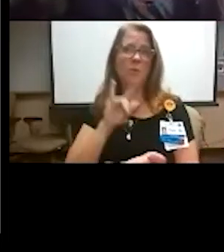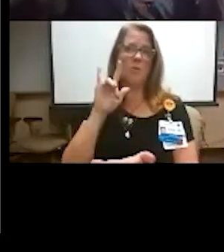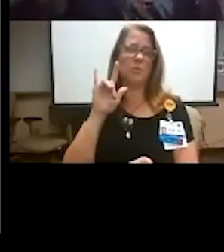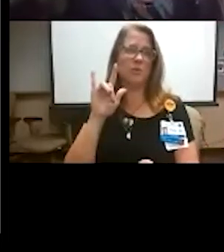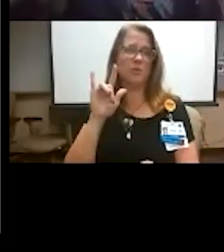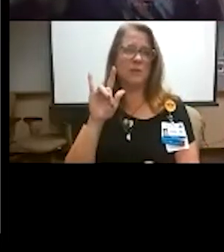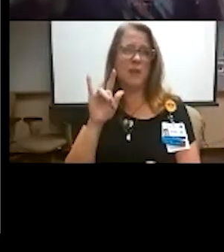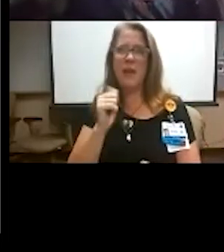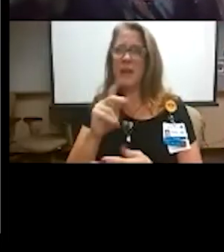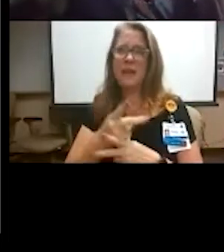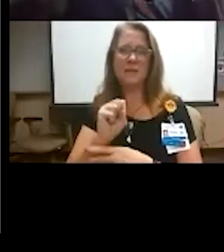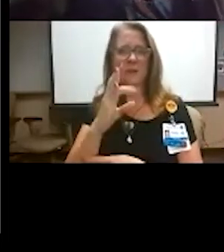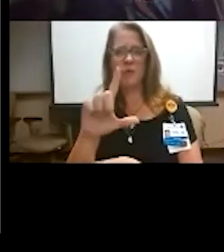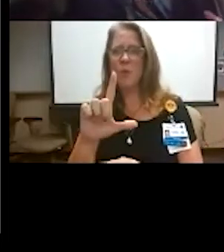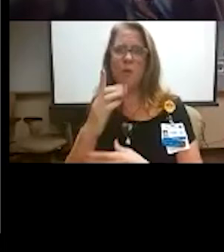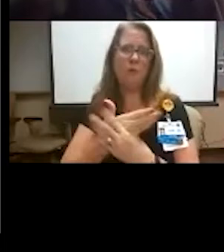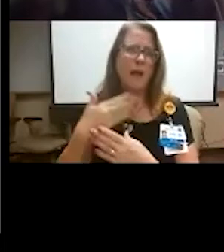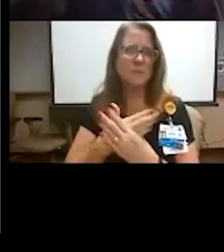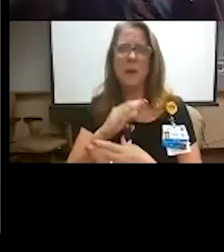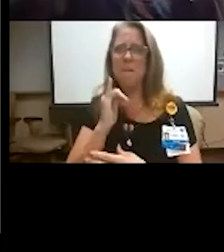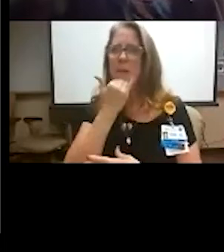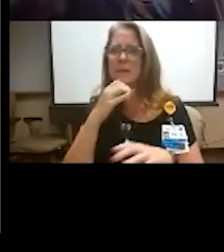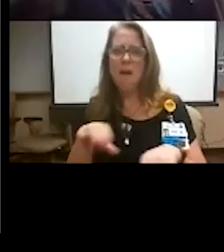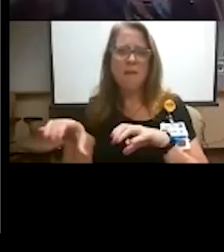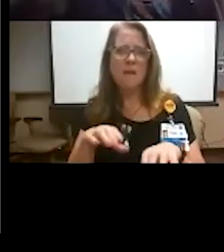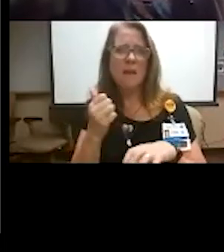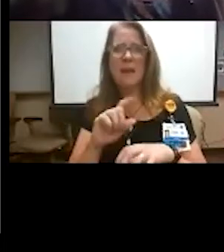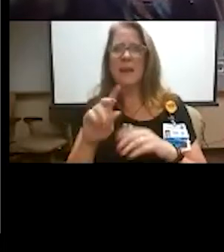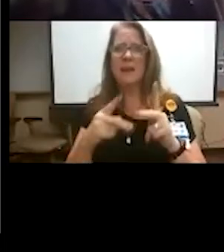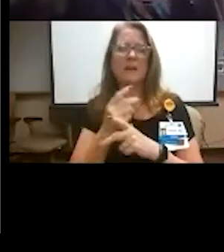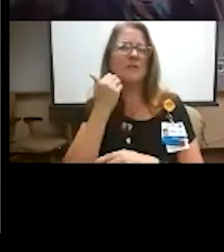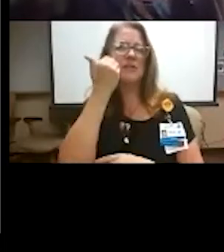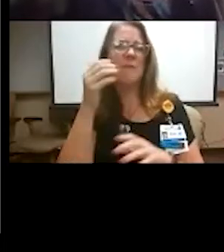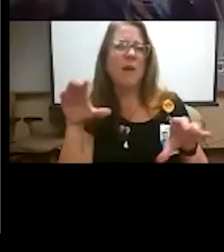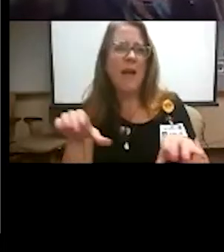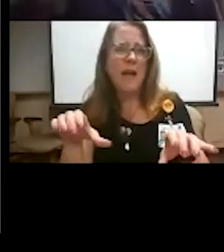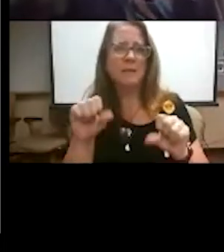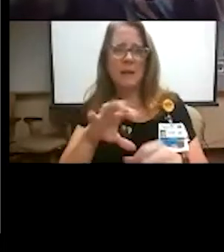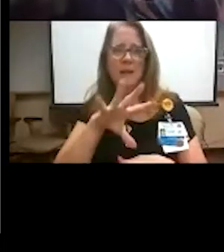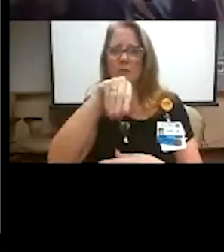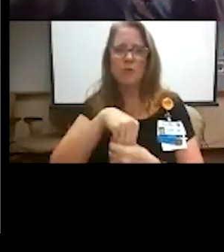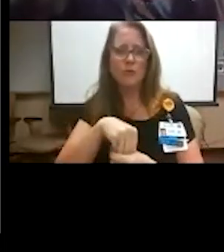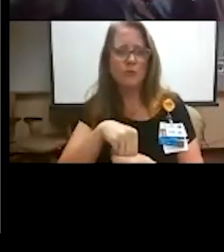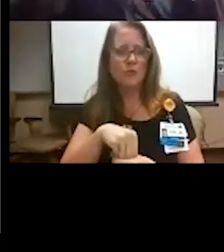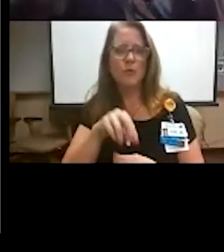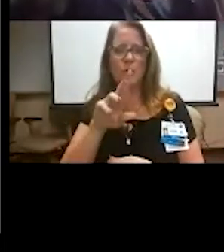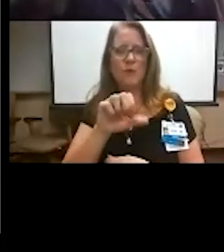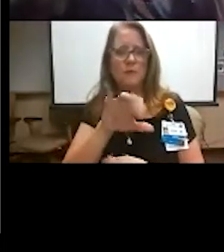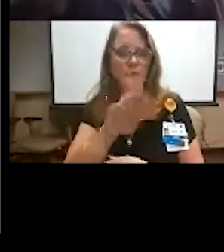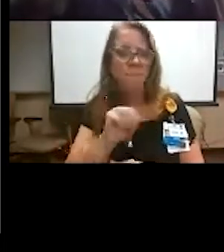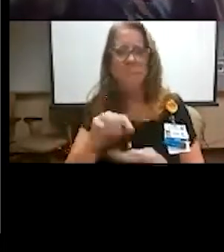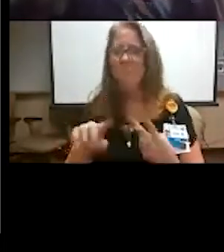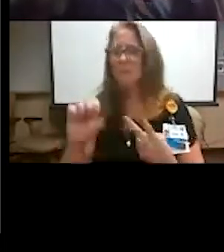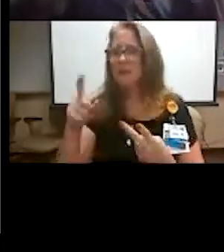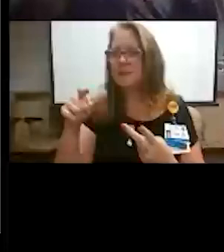sexual misconduct or harassment, any kind of shameful act that can include episodes of racism,